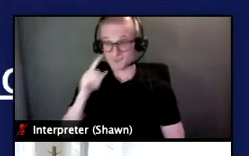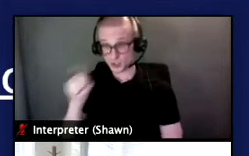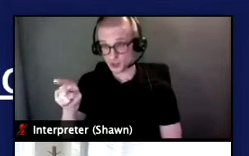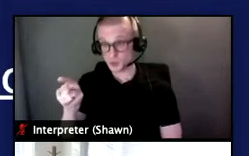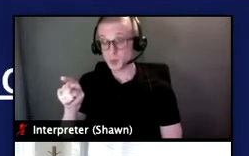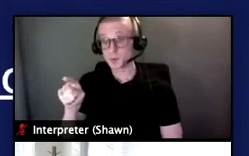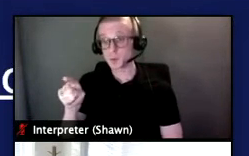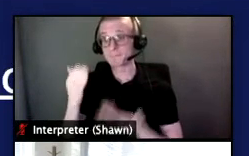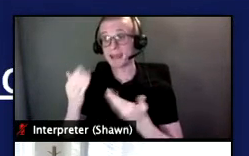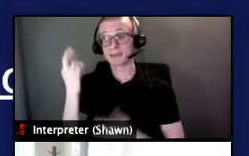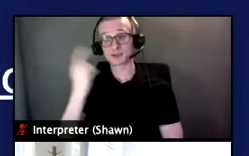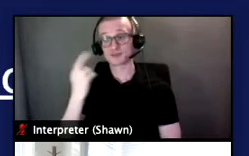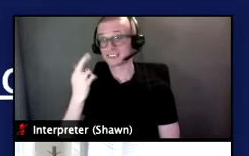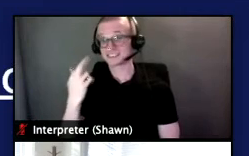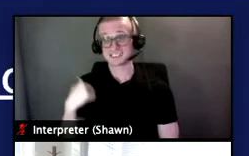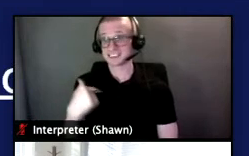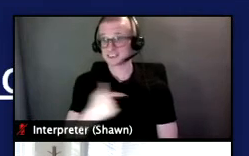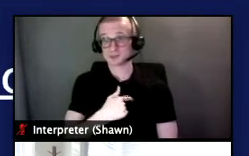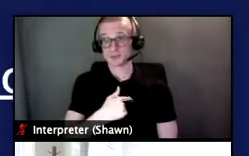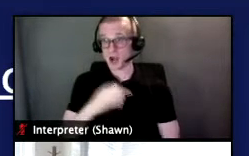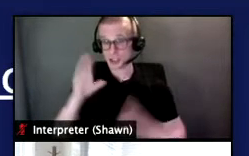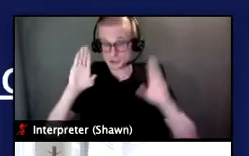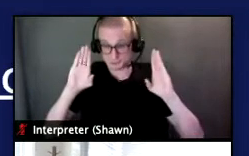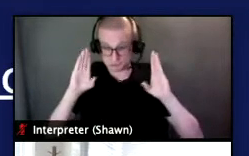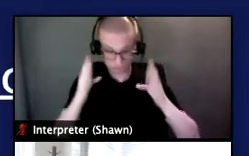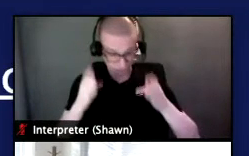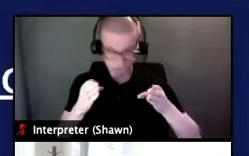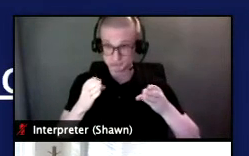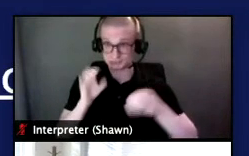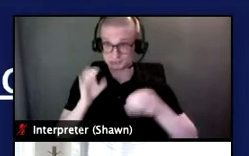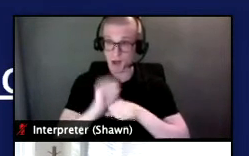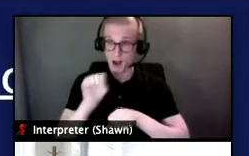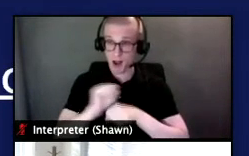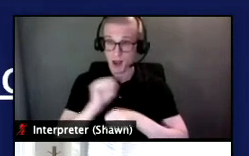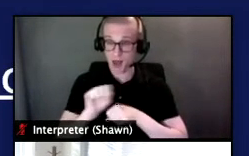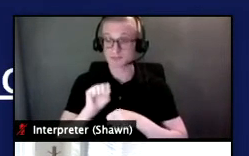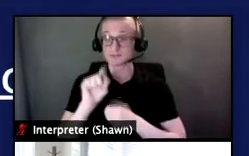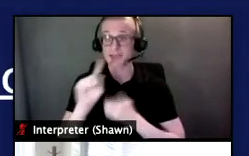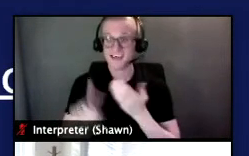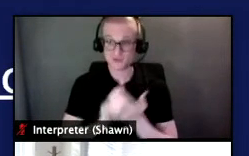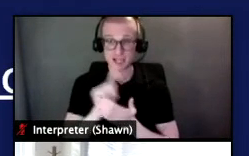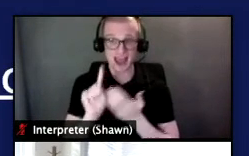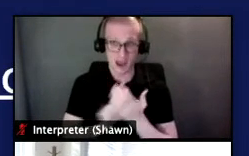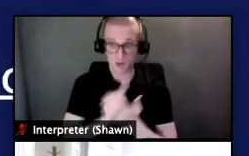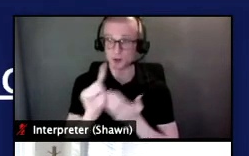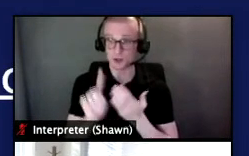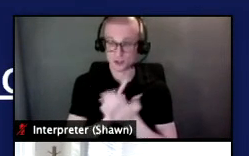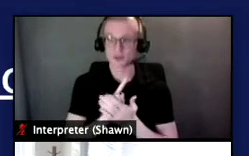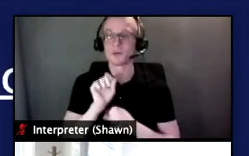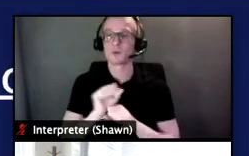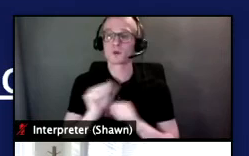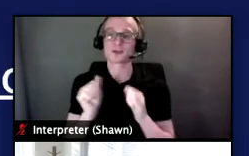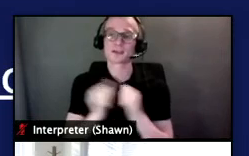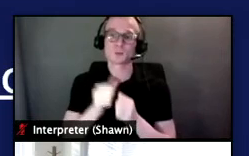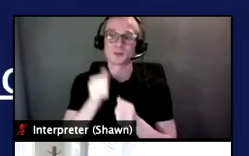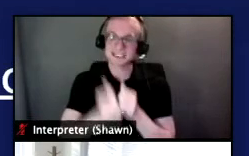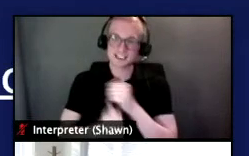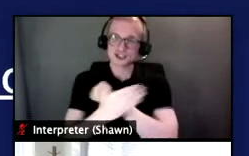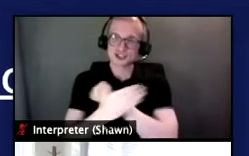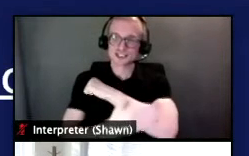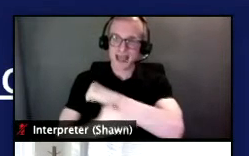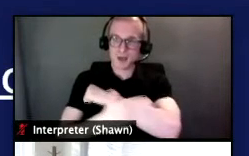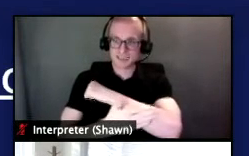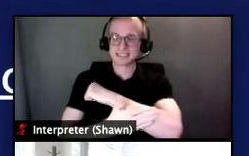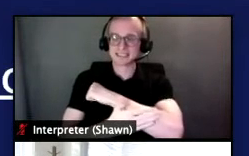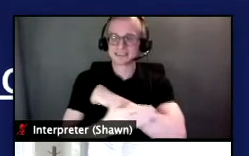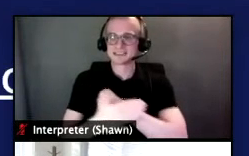heads down and we're just going hour by hour working with different counties to make sure that we're